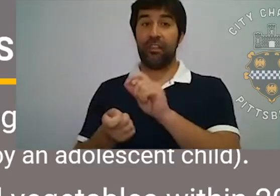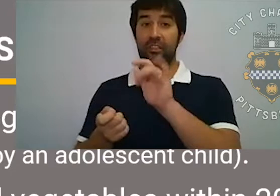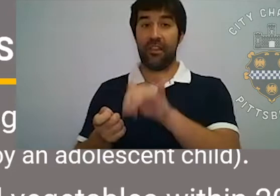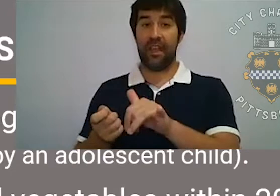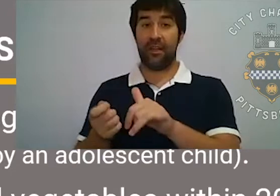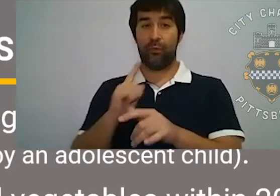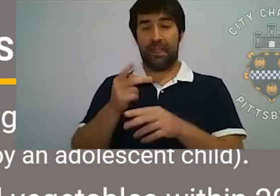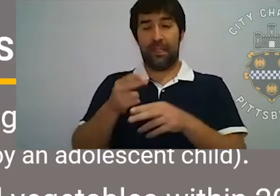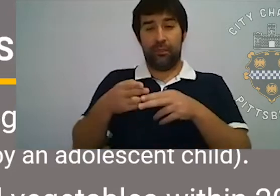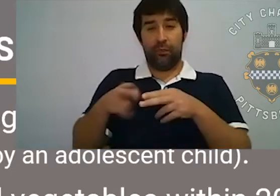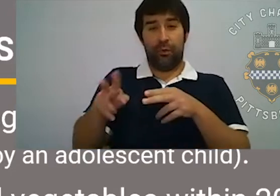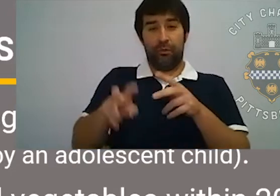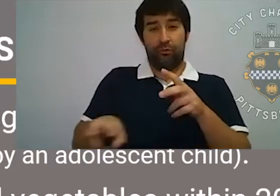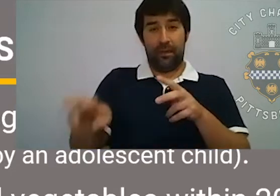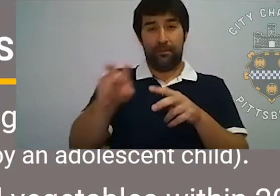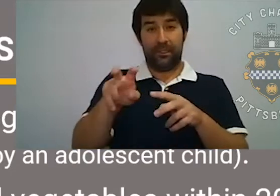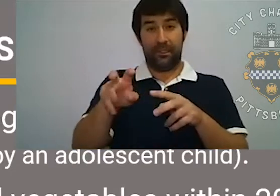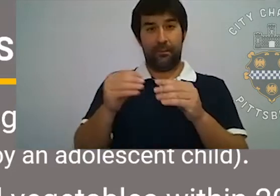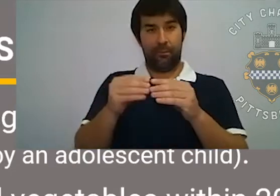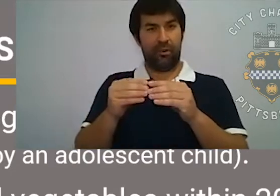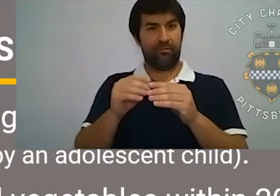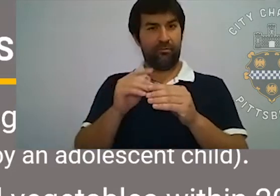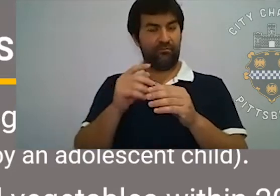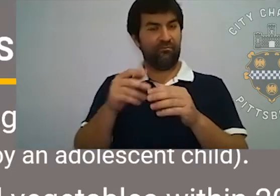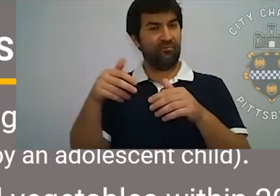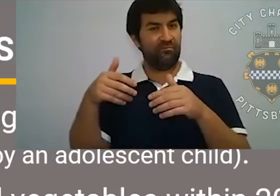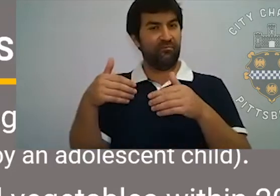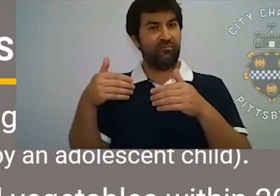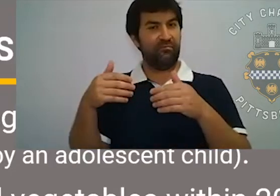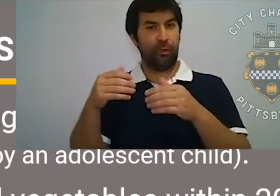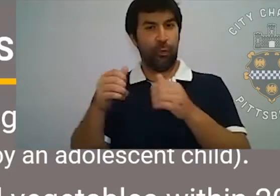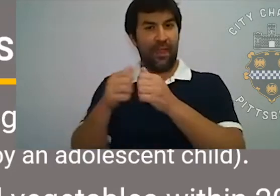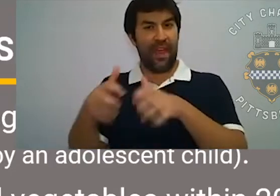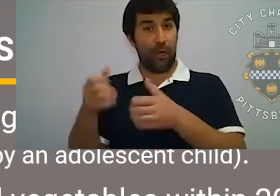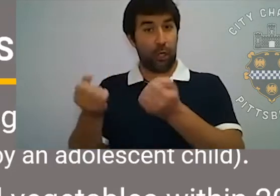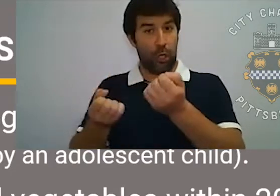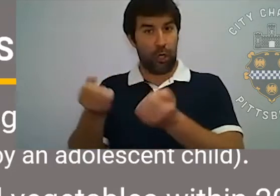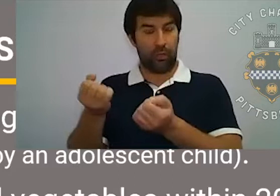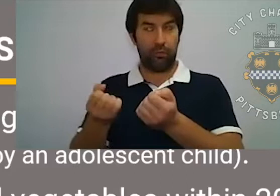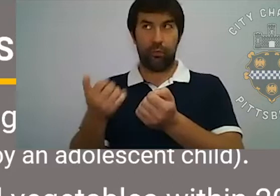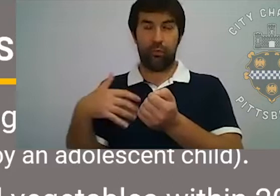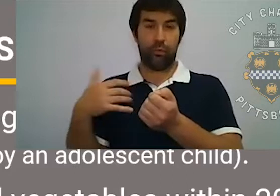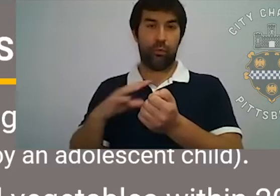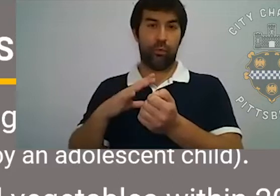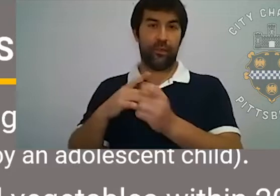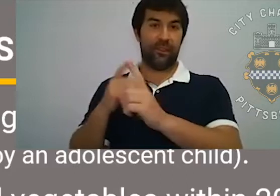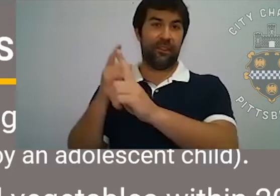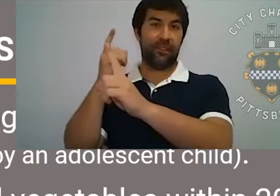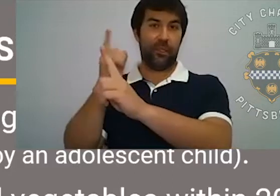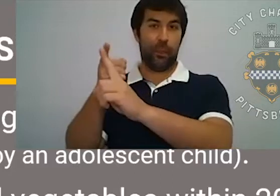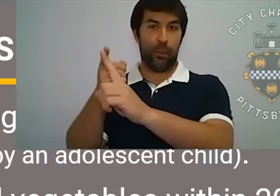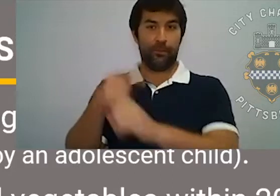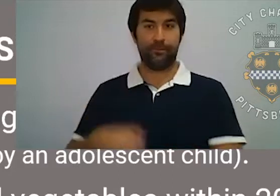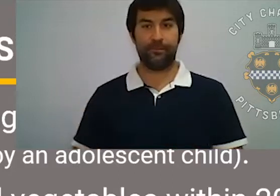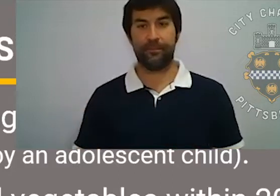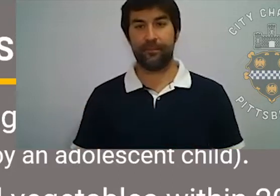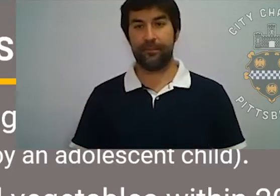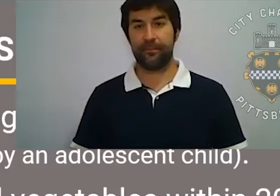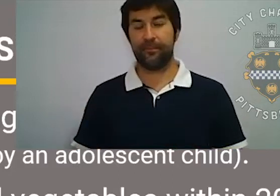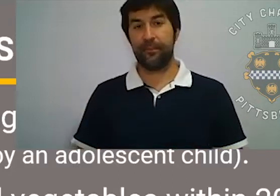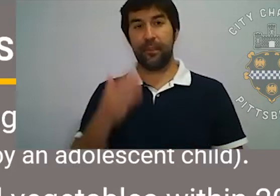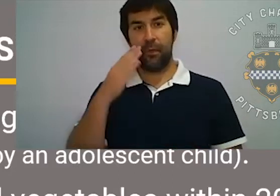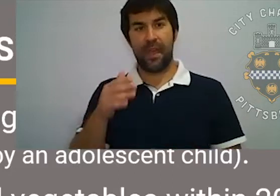So for example, tonight's meeting, we're gonna focus on transportation projects. We have some great subject matter experts that we're gonna have some information